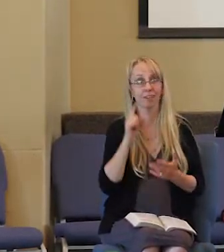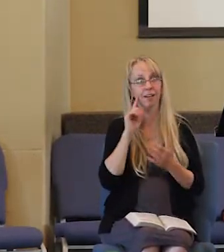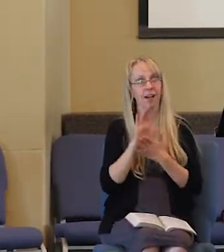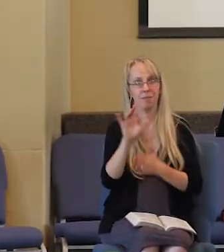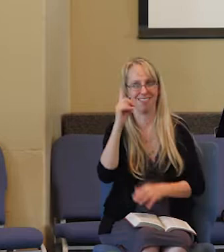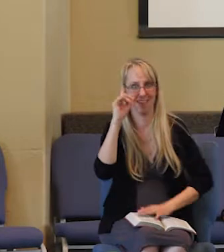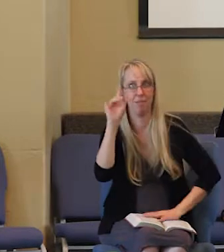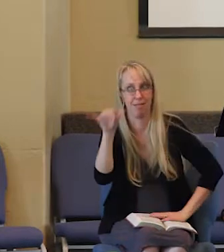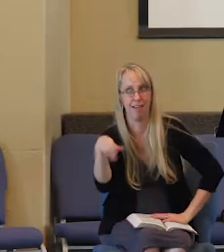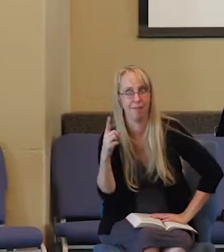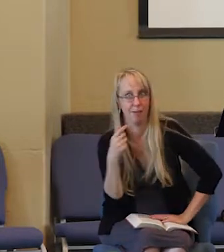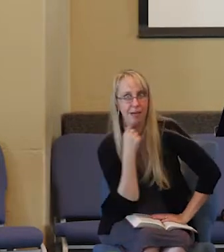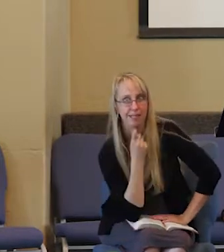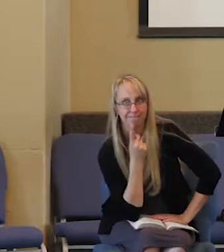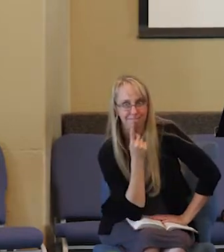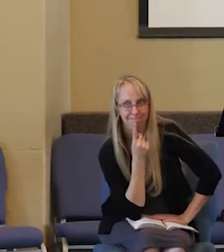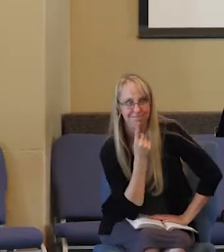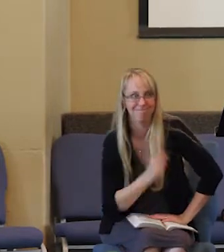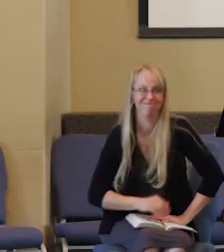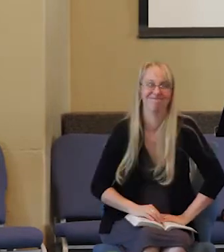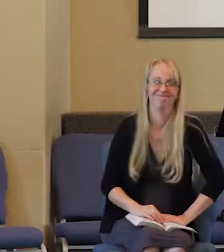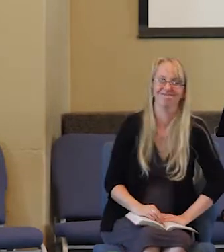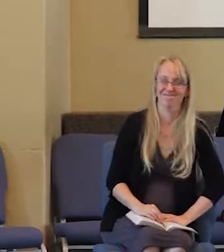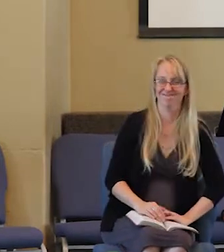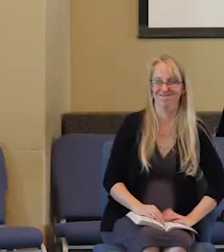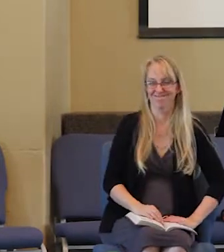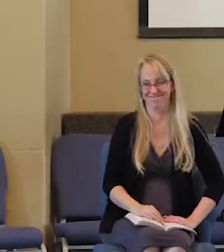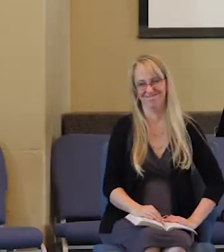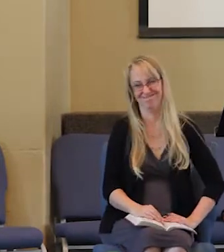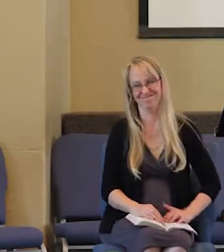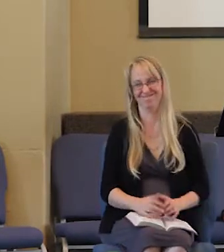Husbands, think about that for a minute.